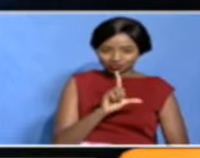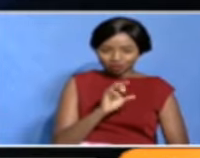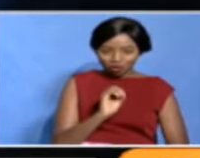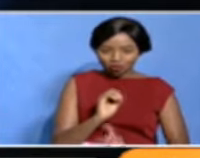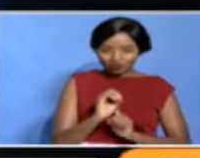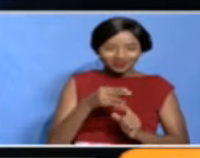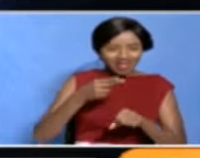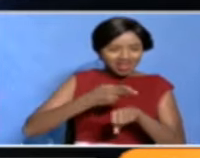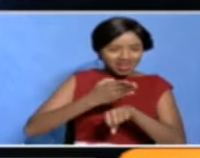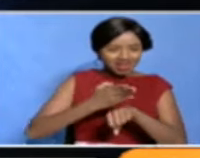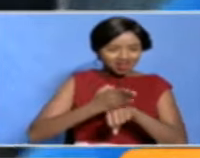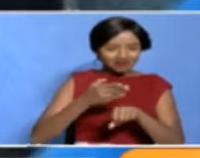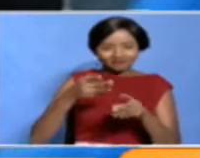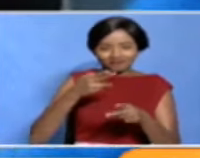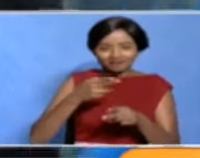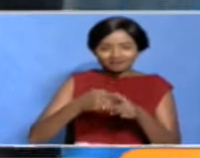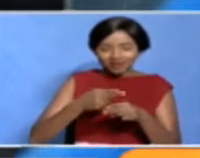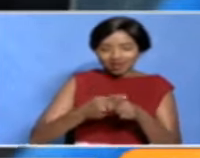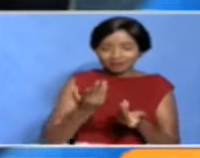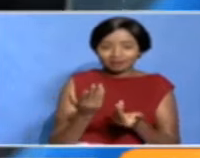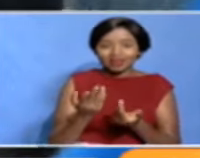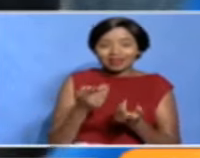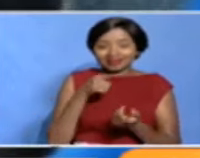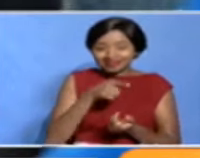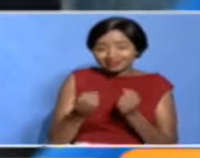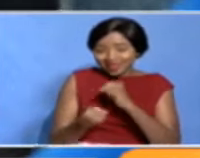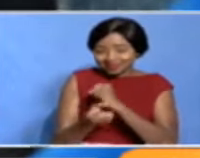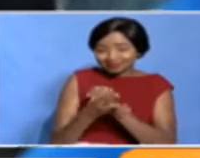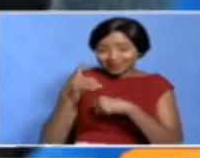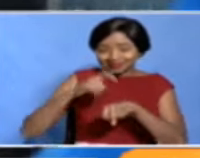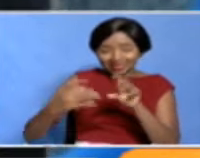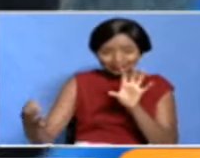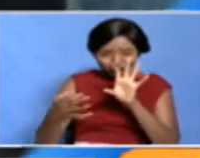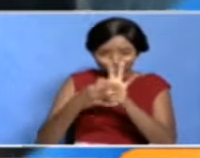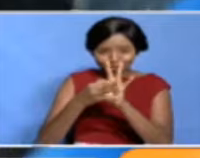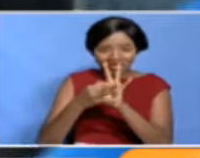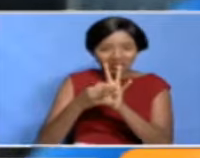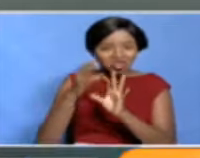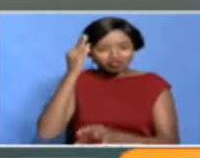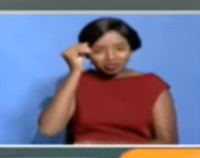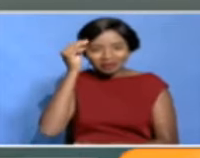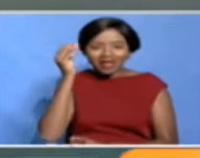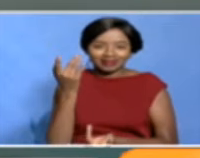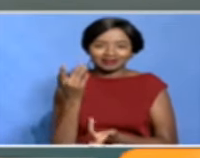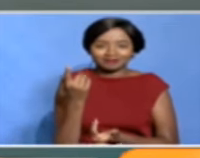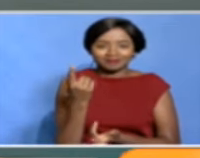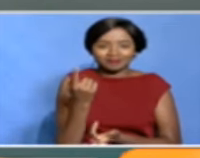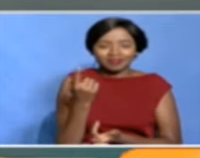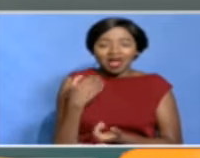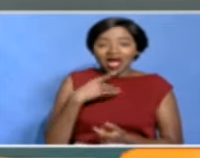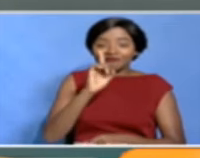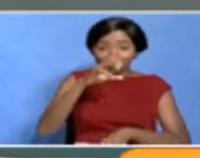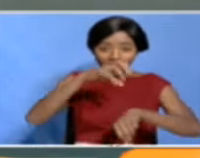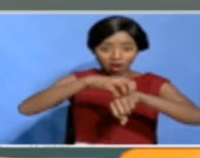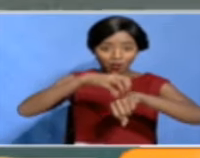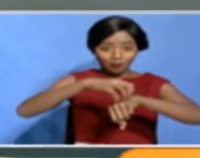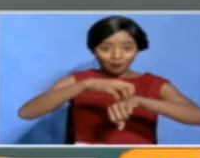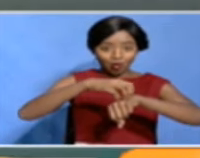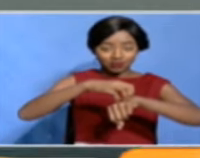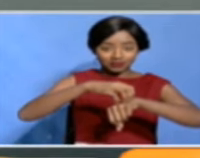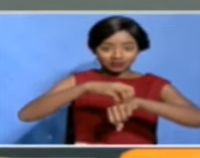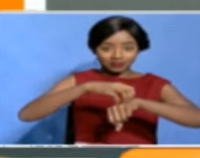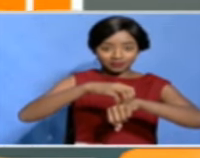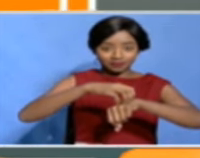travel into Somalia. He is among the recent returnees who came back into the community. Kuna msikiti hapa inaitwa Abu Beida.